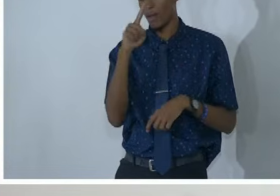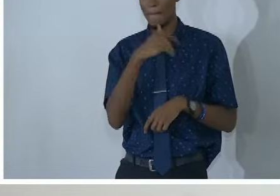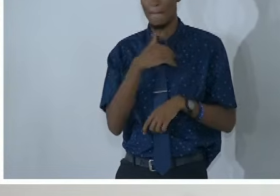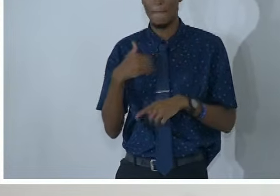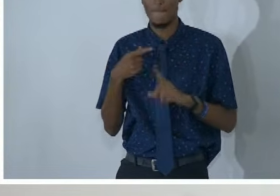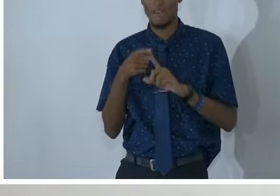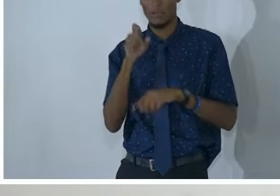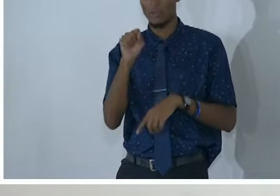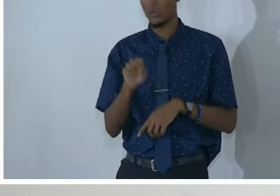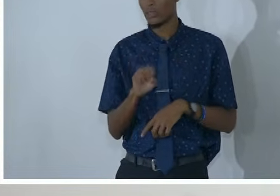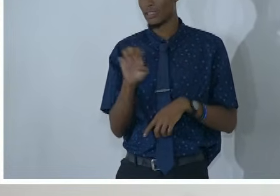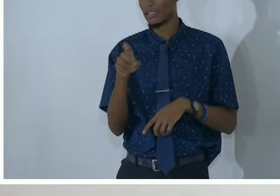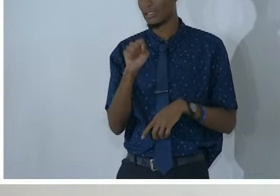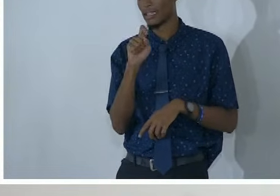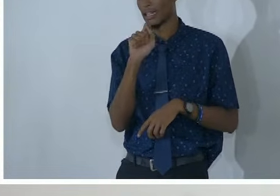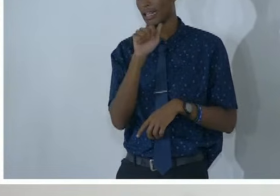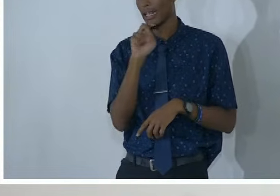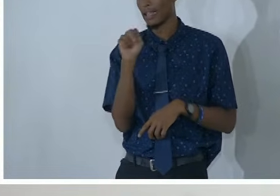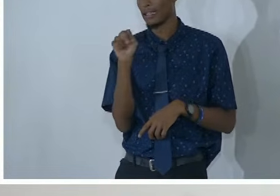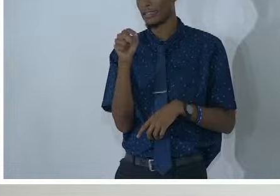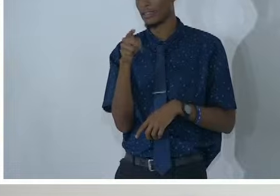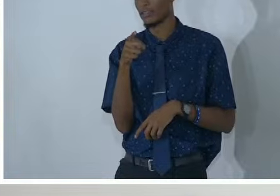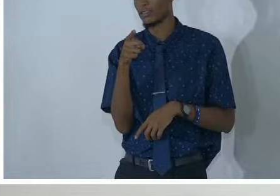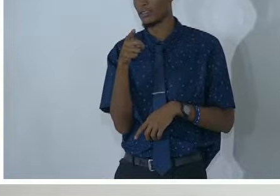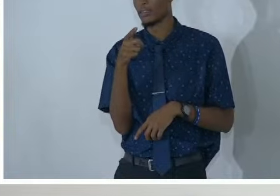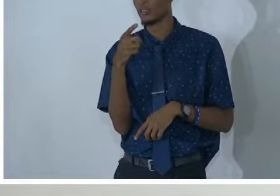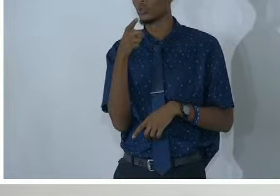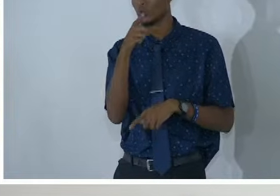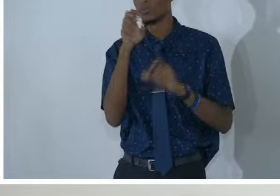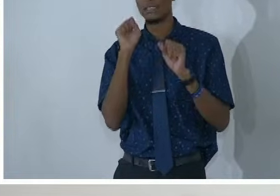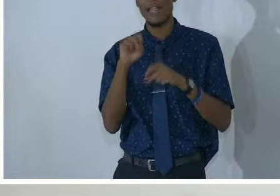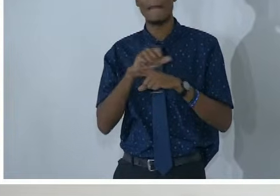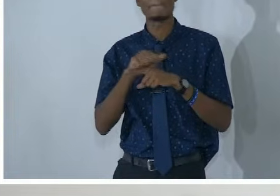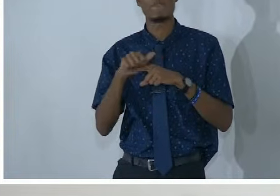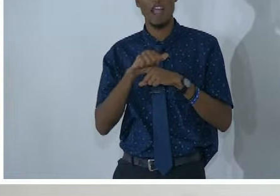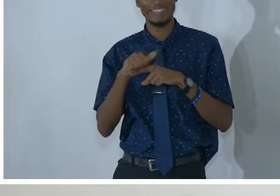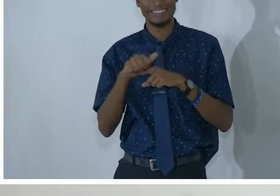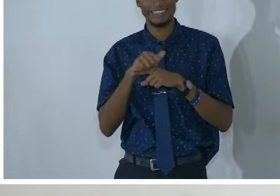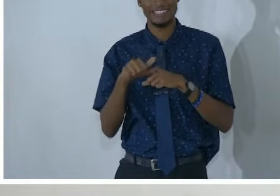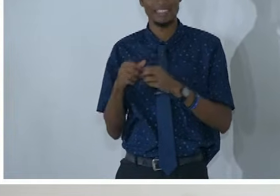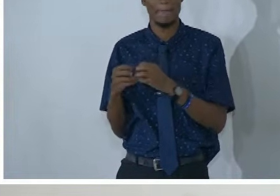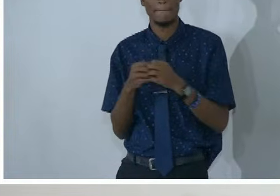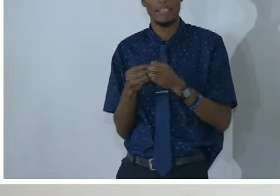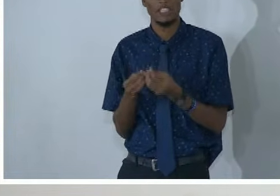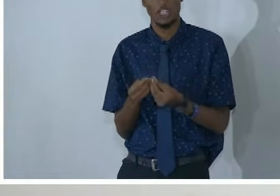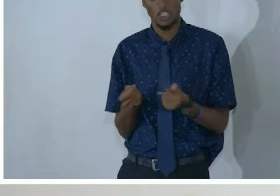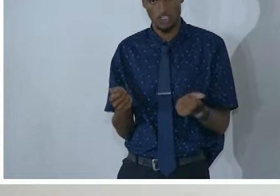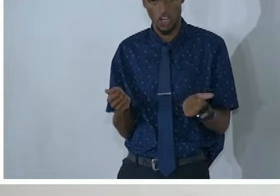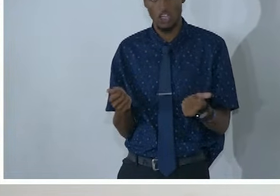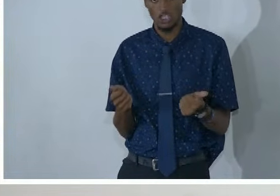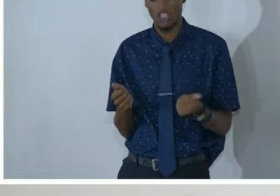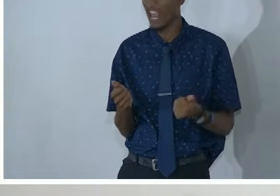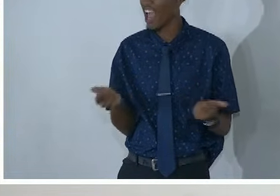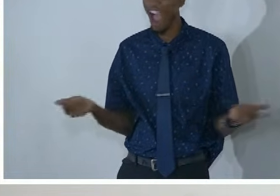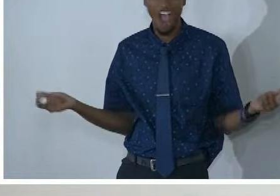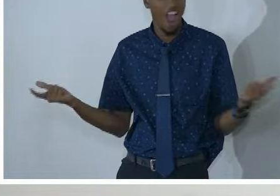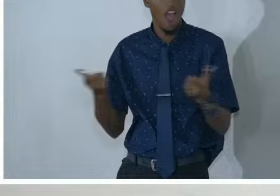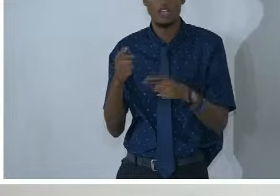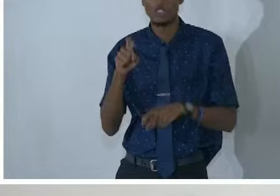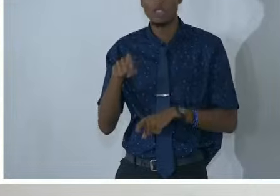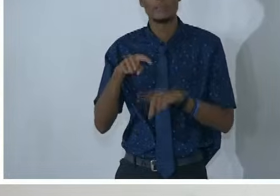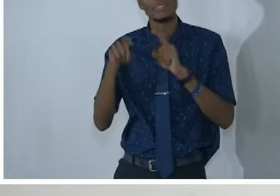Southeast St. Anne, you can practice mediation, and everybody should. But if you're going